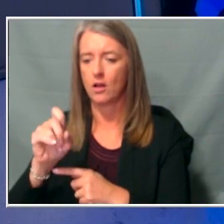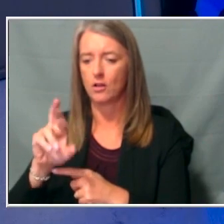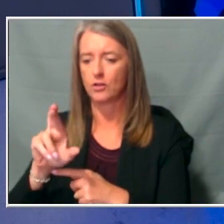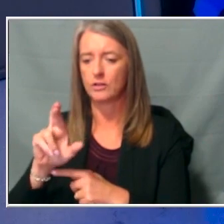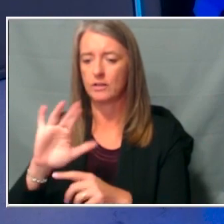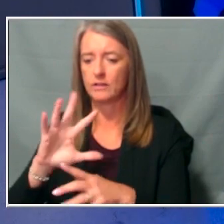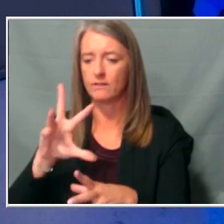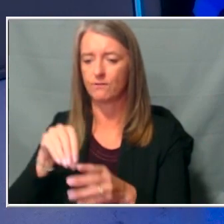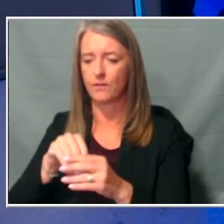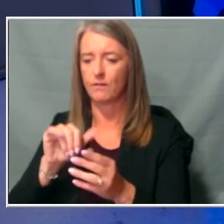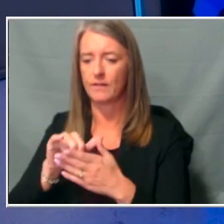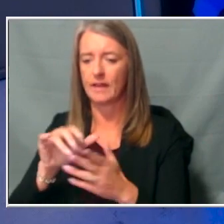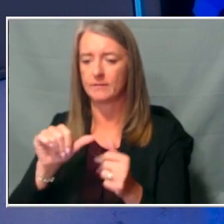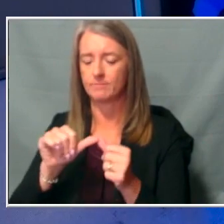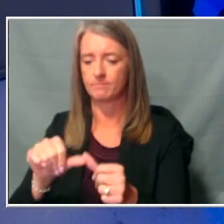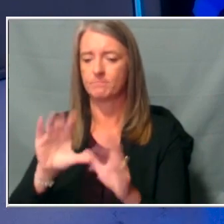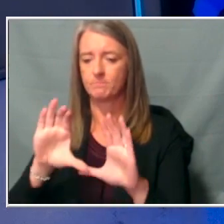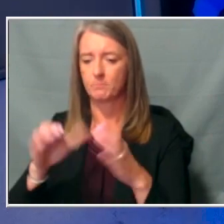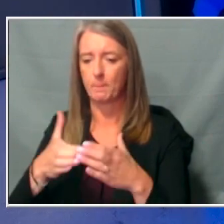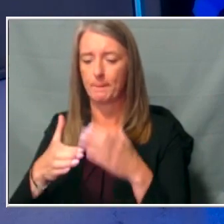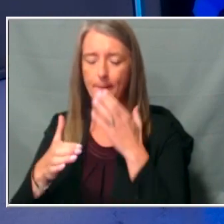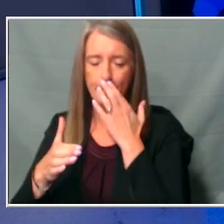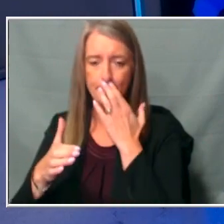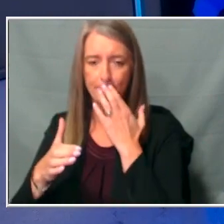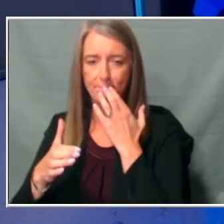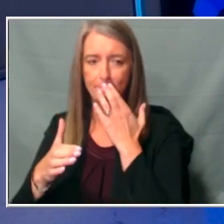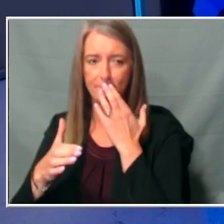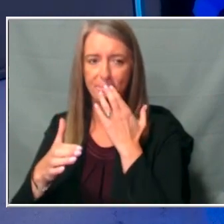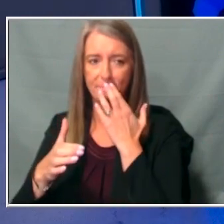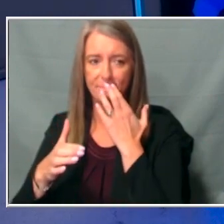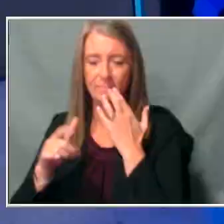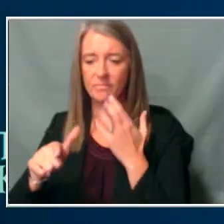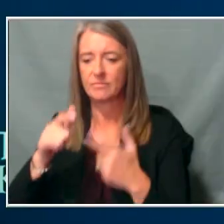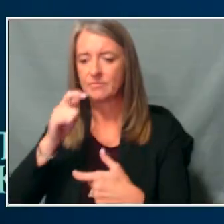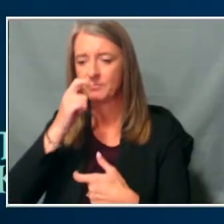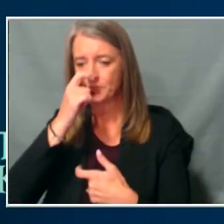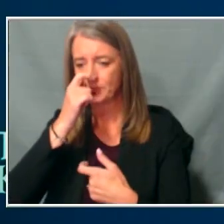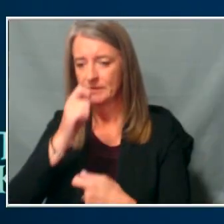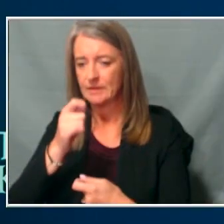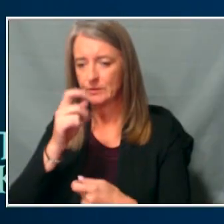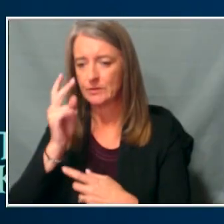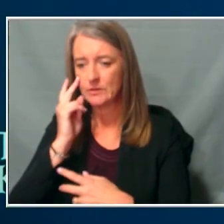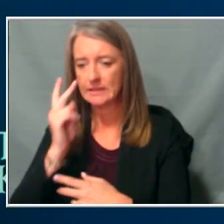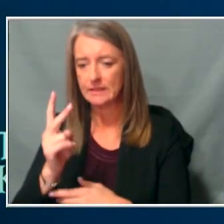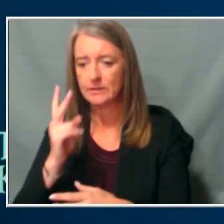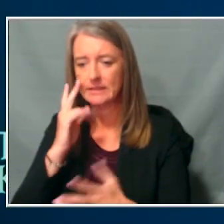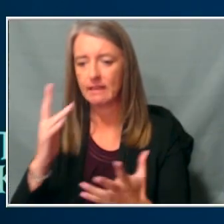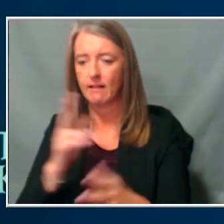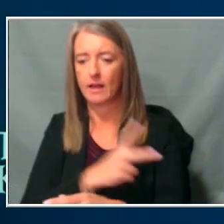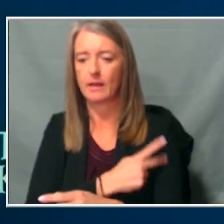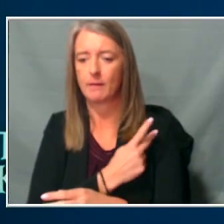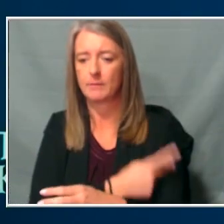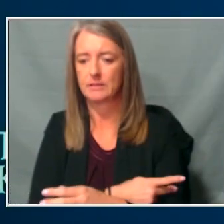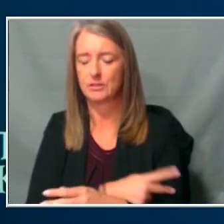into that category? Yeah, this is this is interesting. We have been seeing, we see a lot of patients that deal